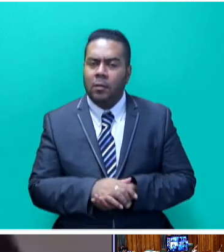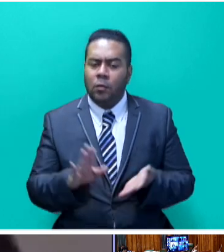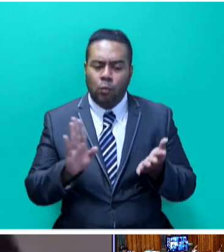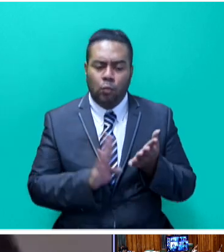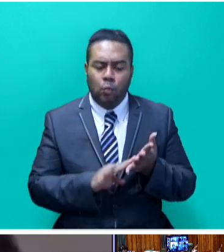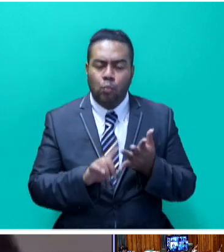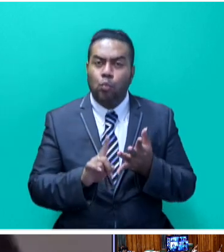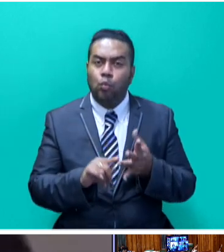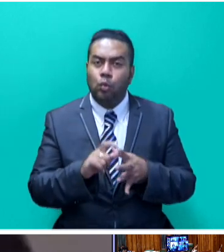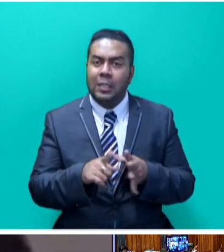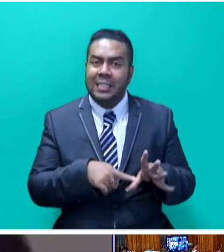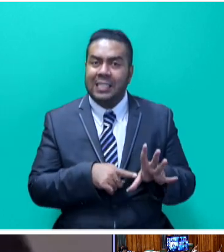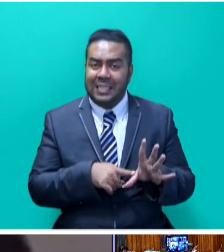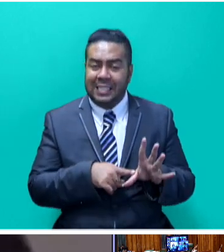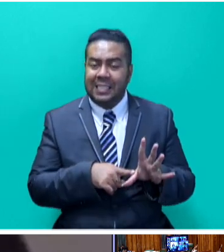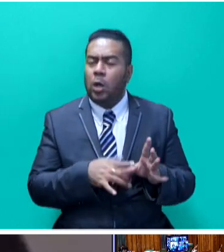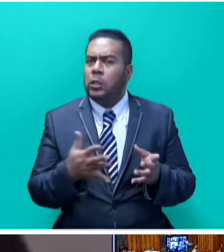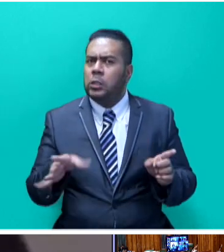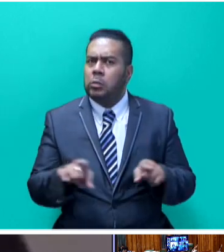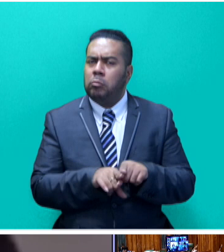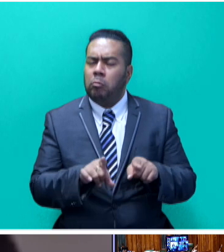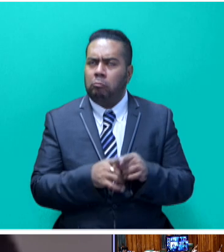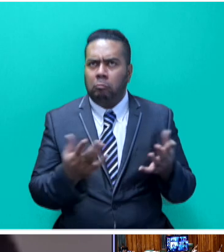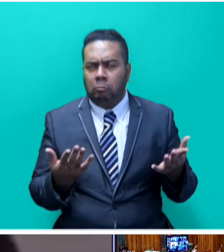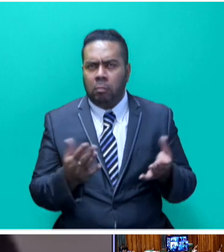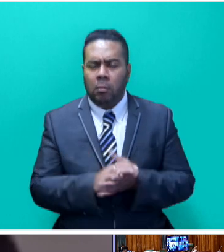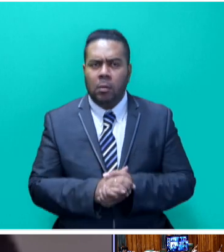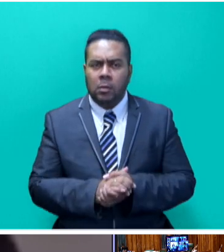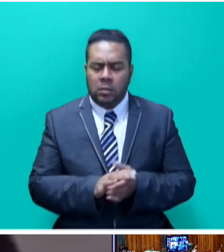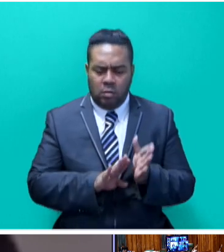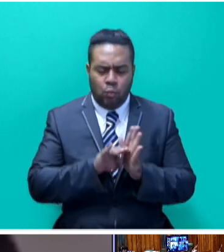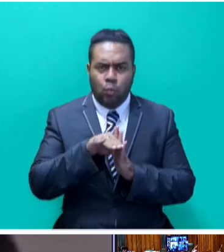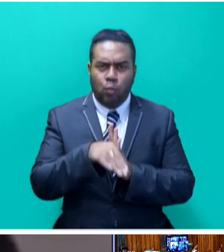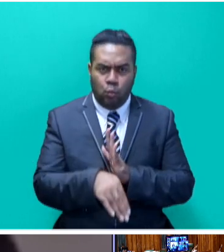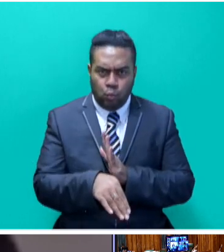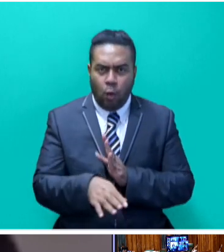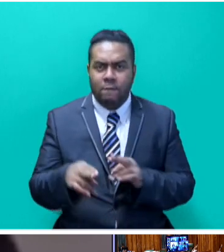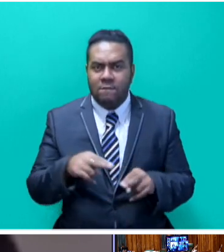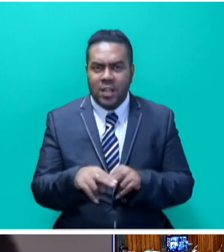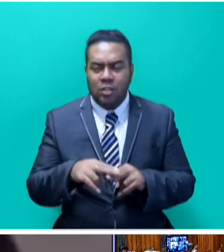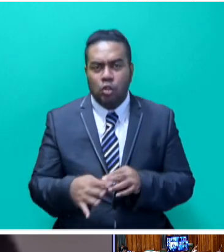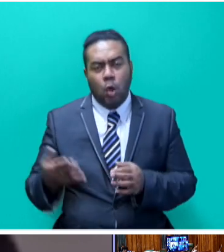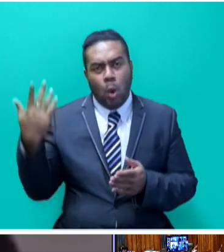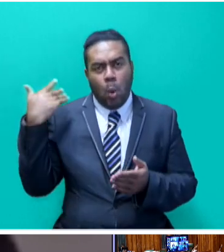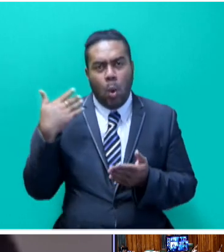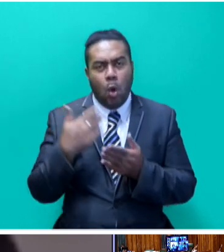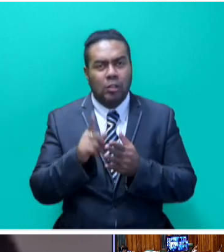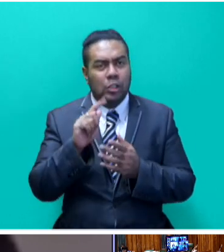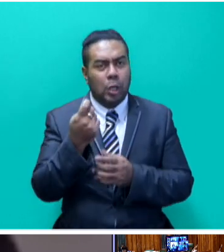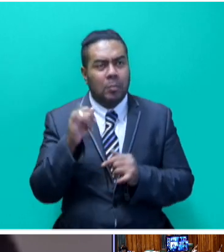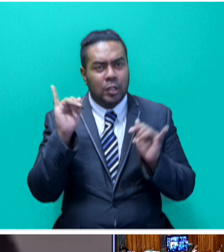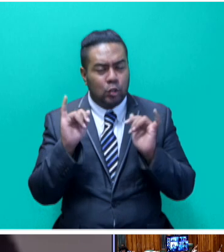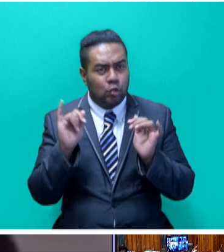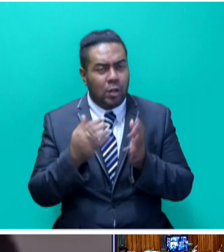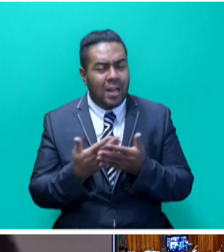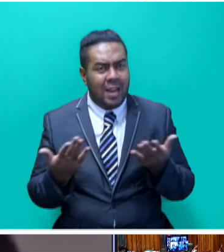is concerned, sir, the Honourable Leader of Opposition spoke of the downgrading of Fiji's long-term issues and